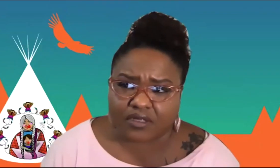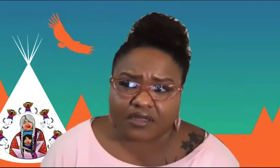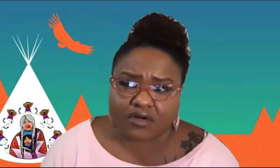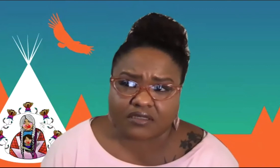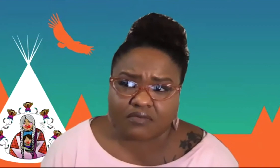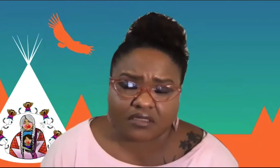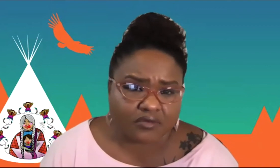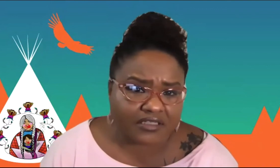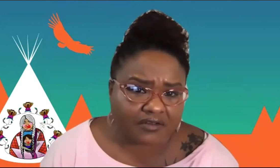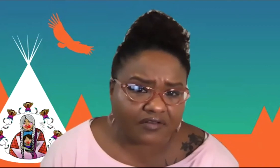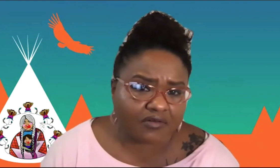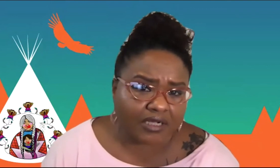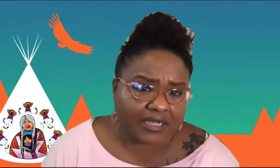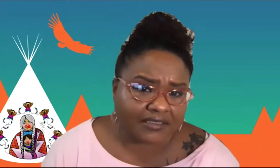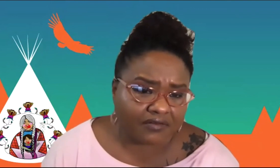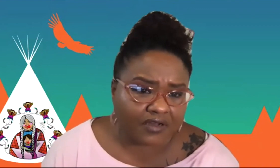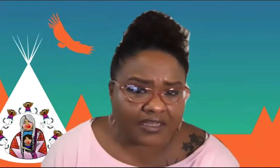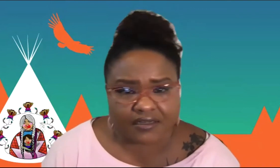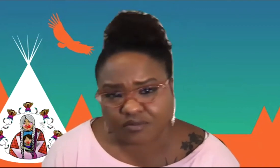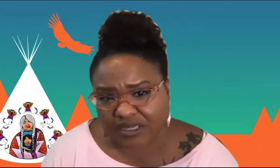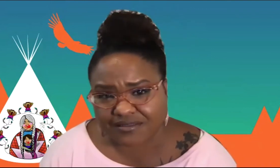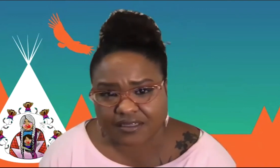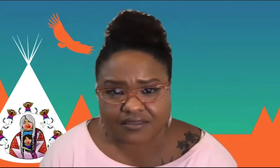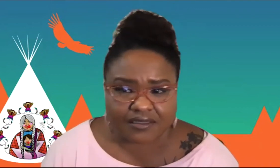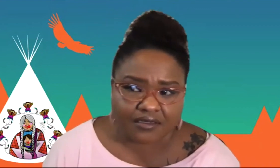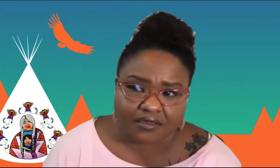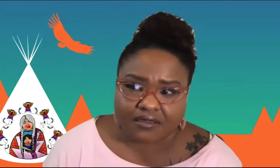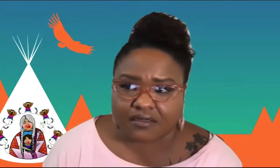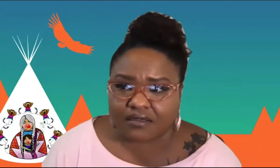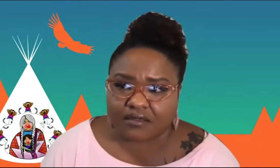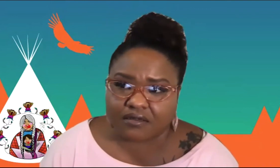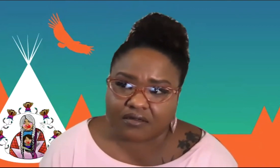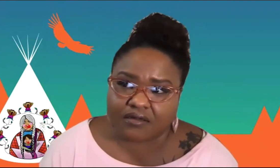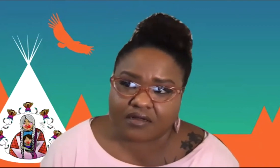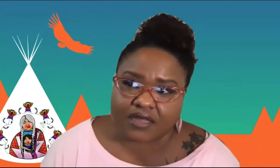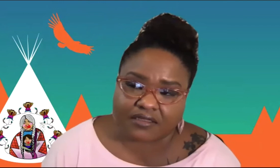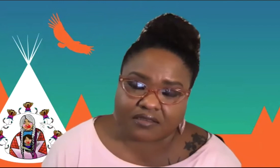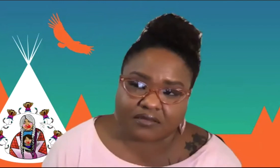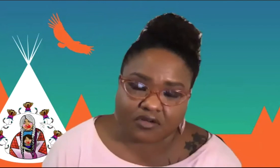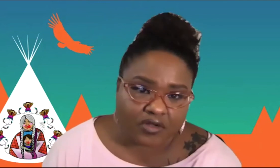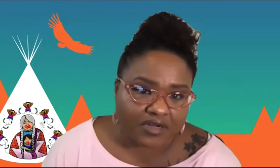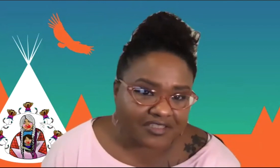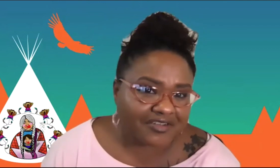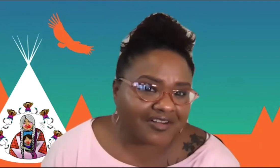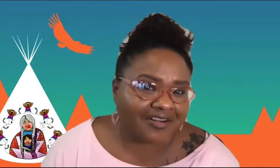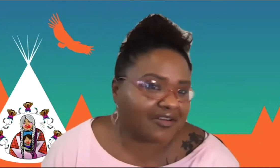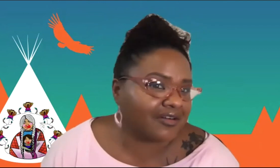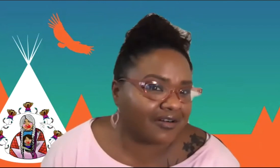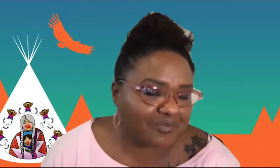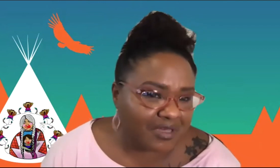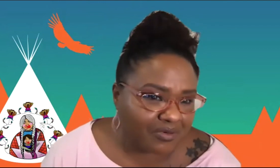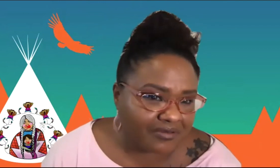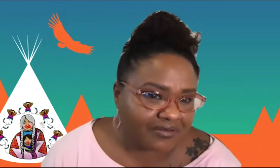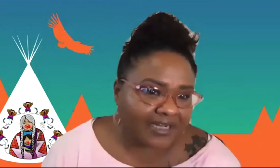quite a bit. Like, what does it mean to identify the way we identify in a space that's like that is doing research on